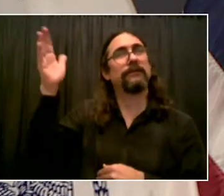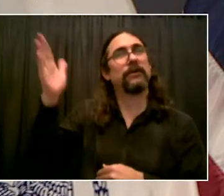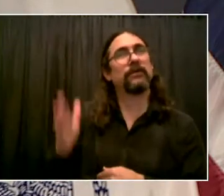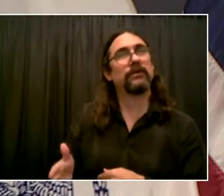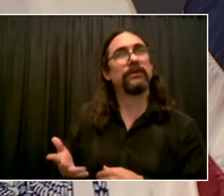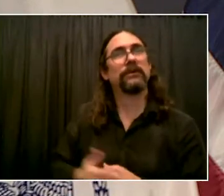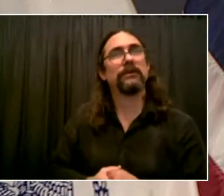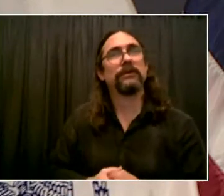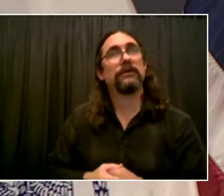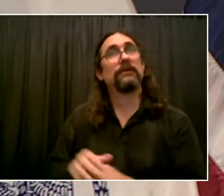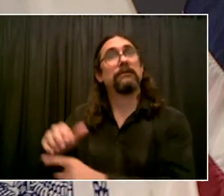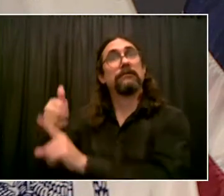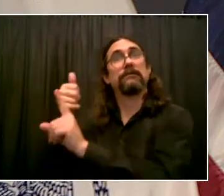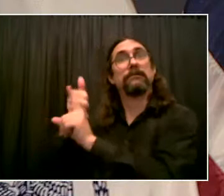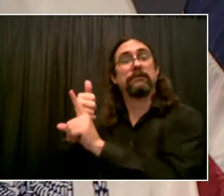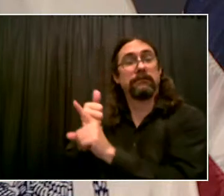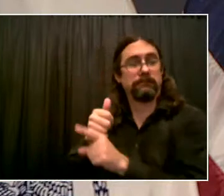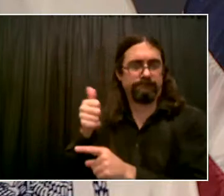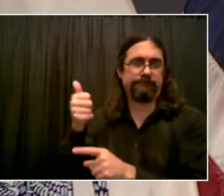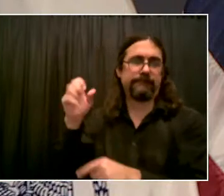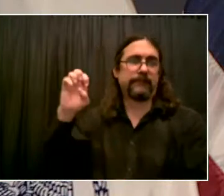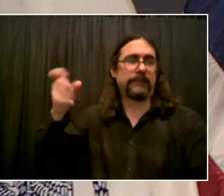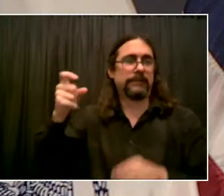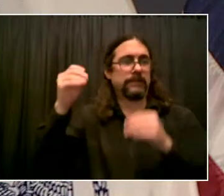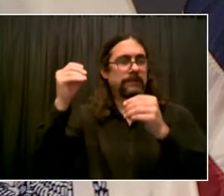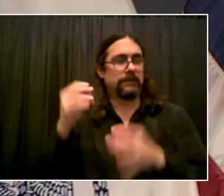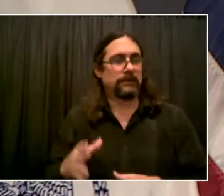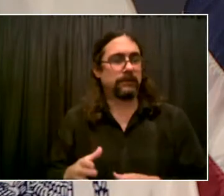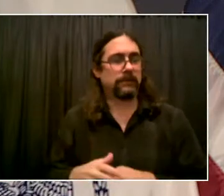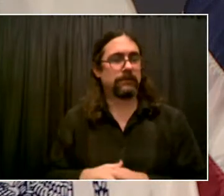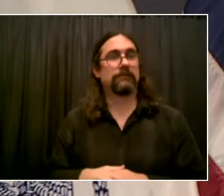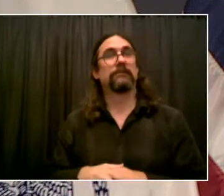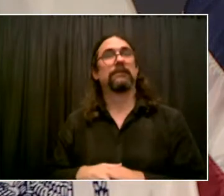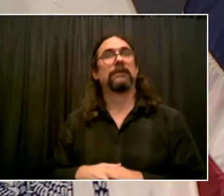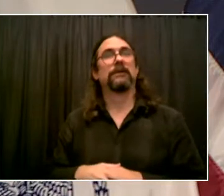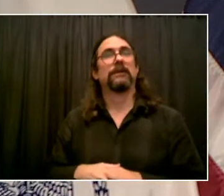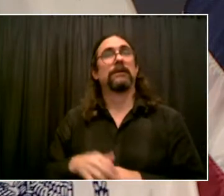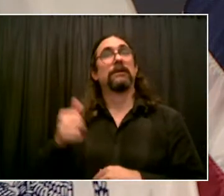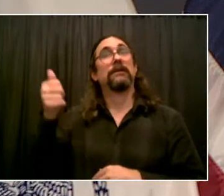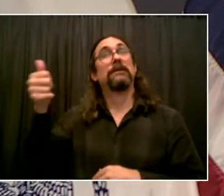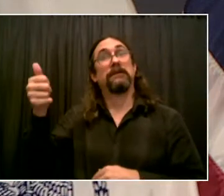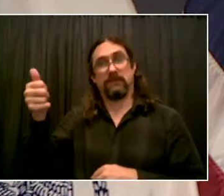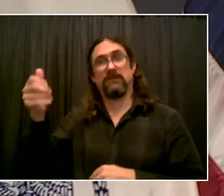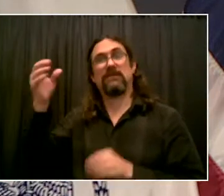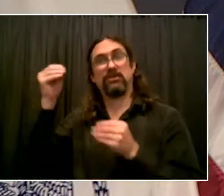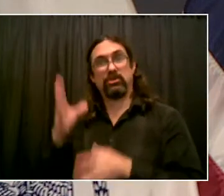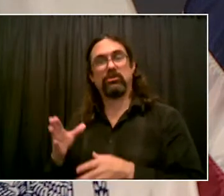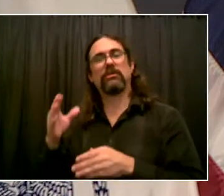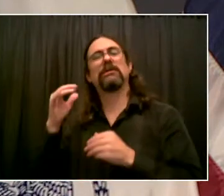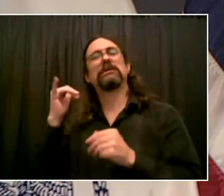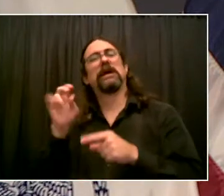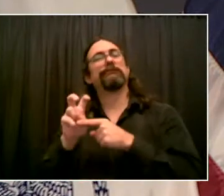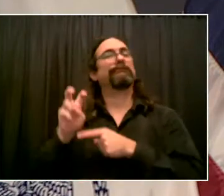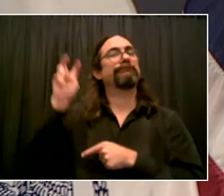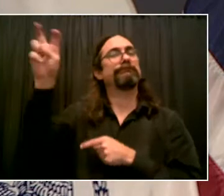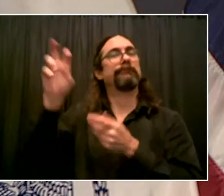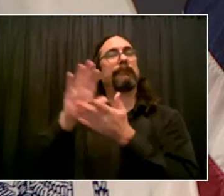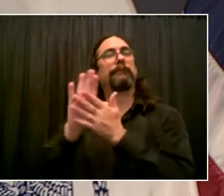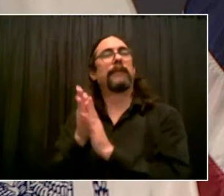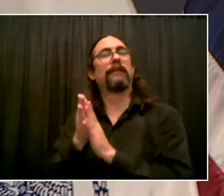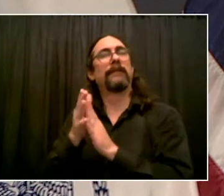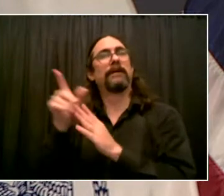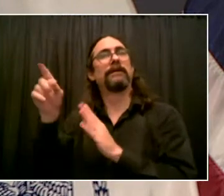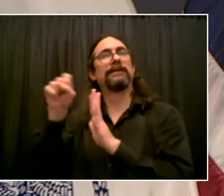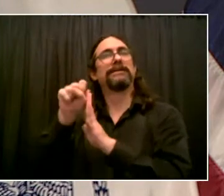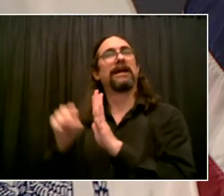the community as an assembly member. He represents the Northeast Bronx, where he was born and raised. I've known him for so many years as someone